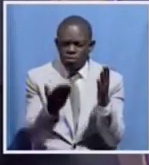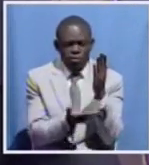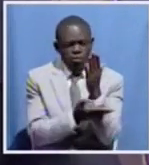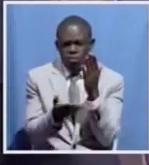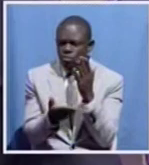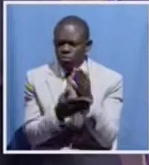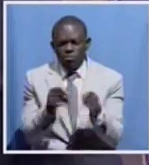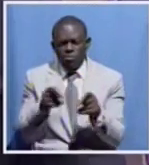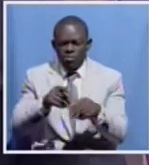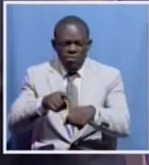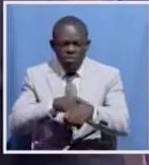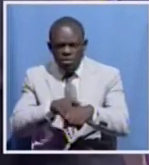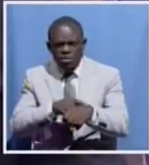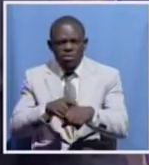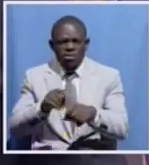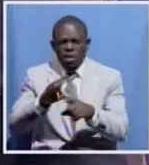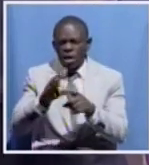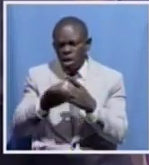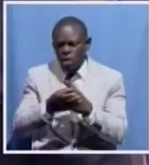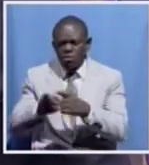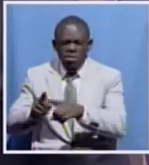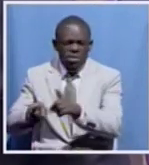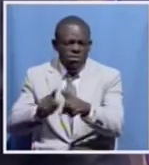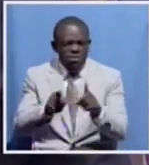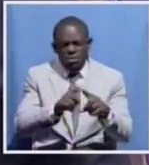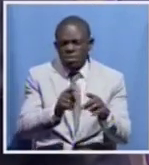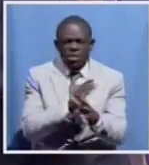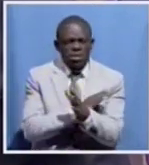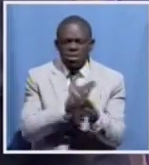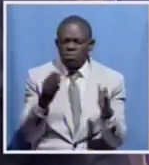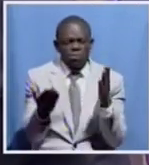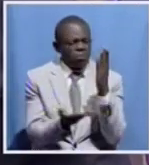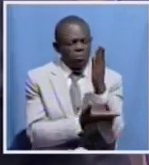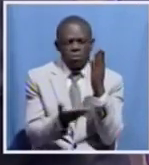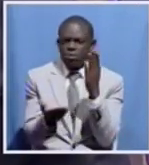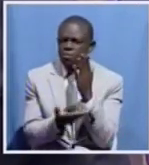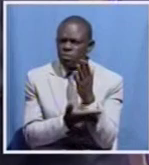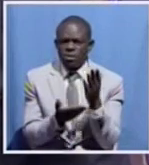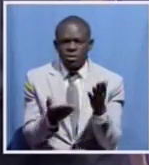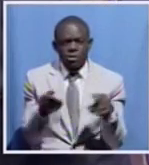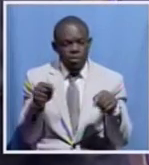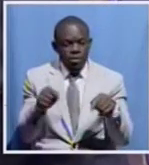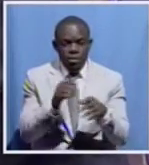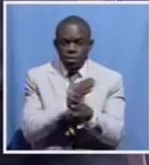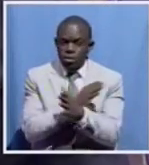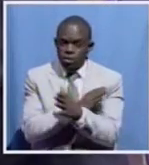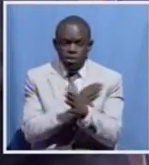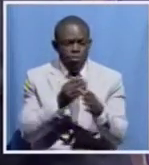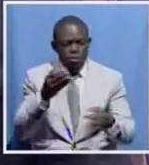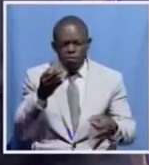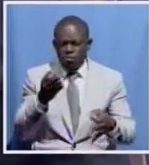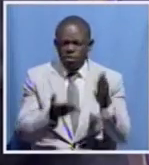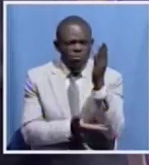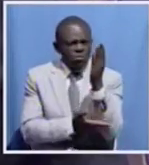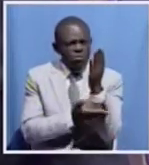diversity. They look at a country that is steadily moving forward and making improvements in the judicial system, in the